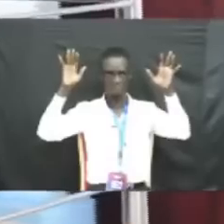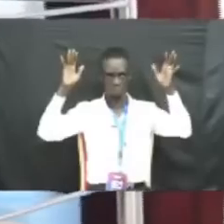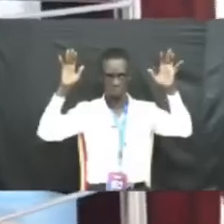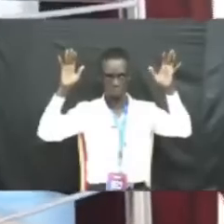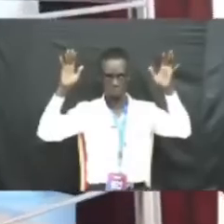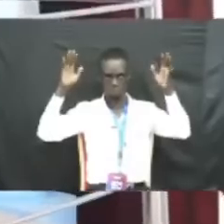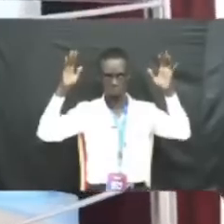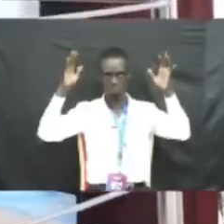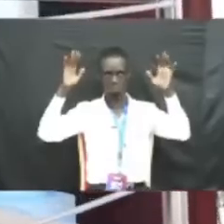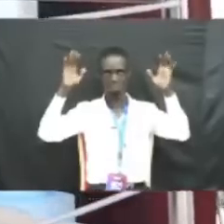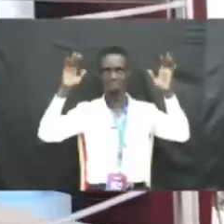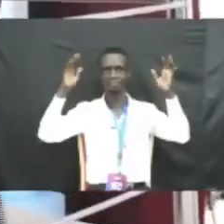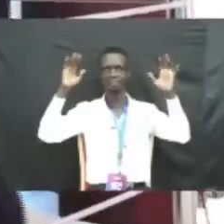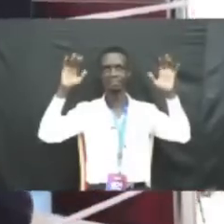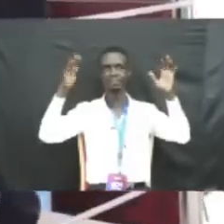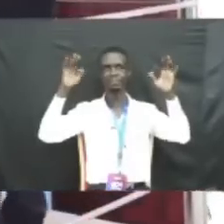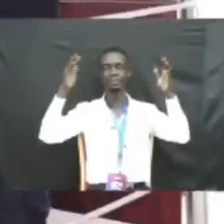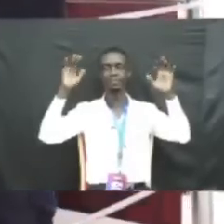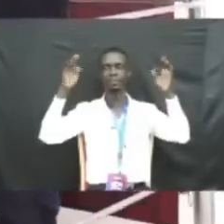Hey.